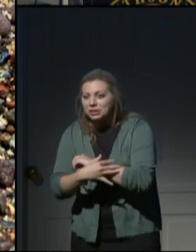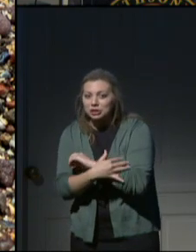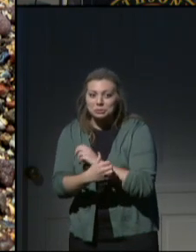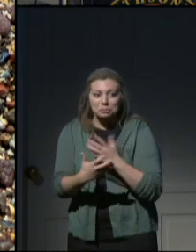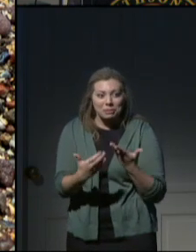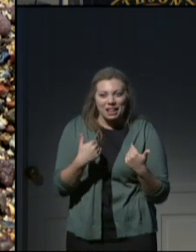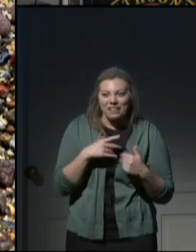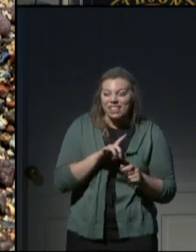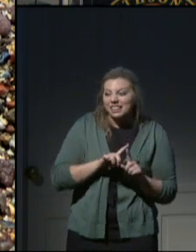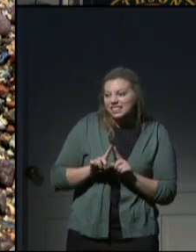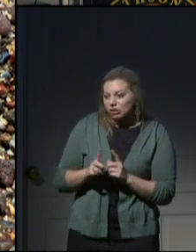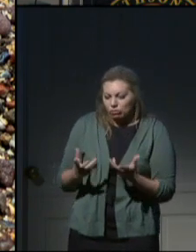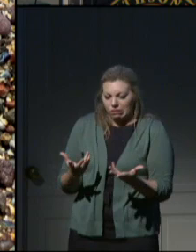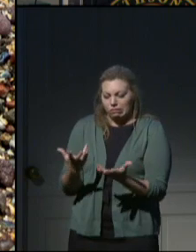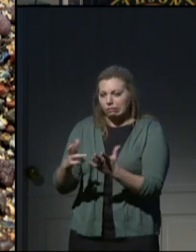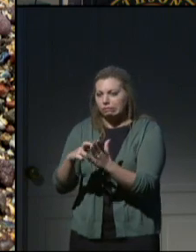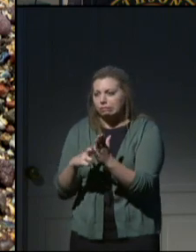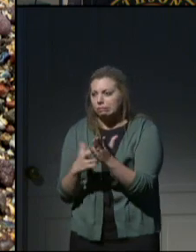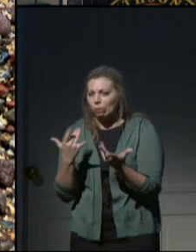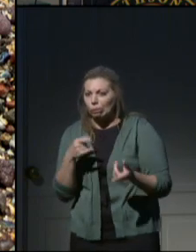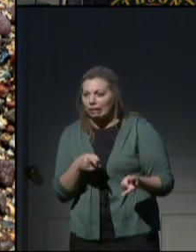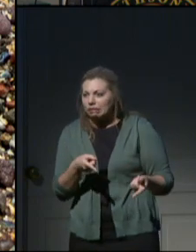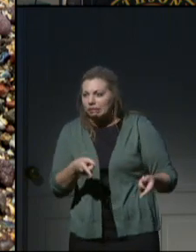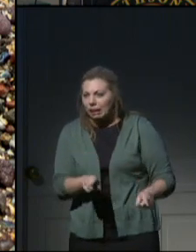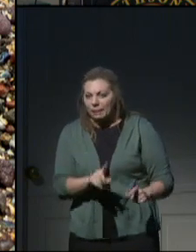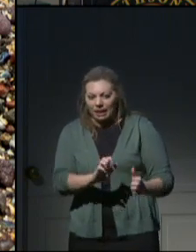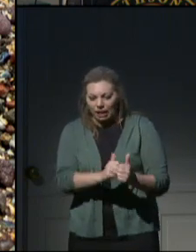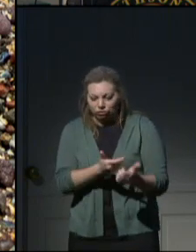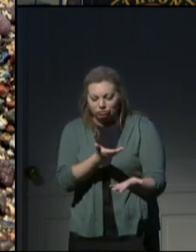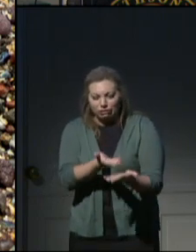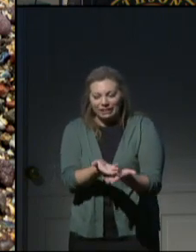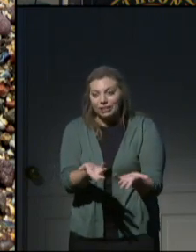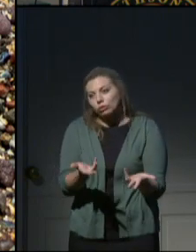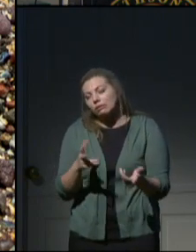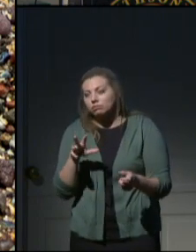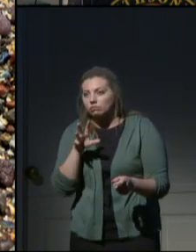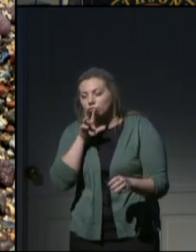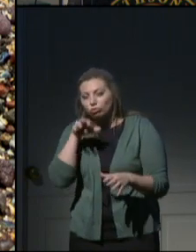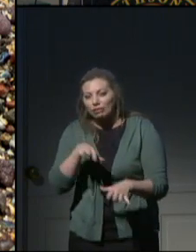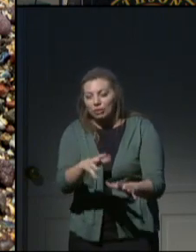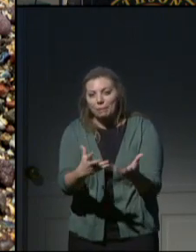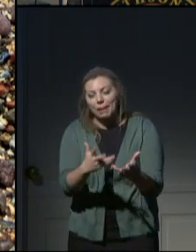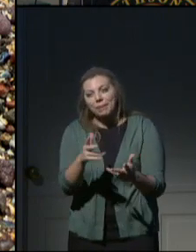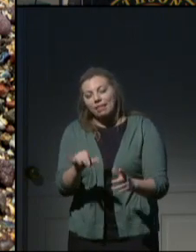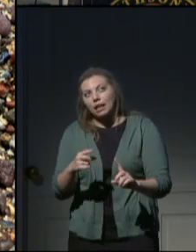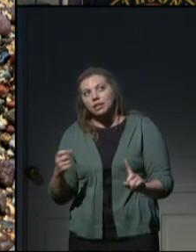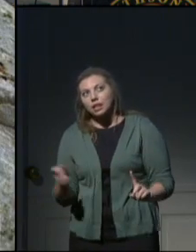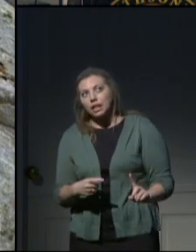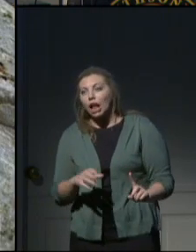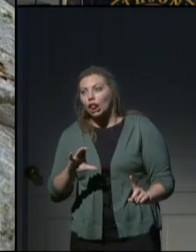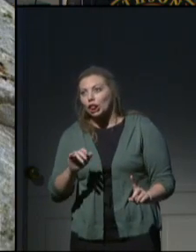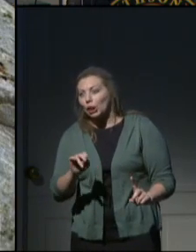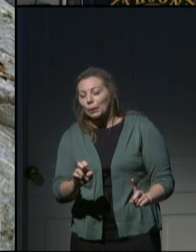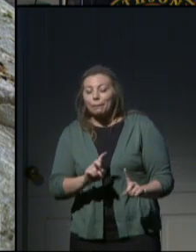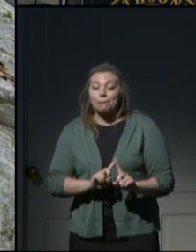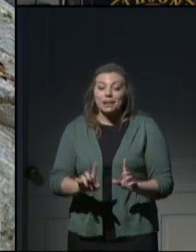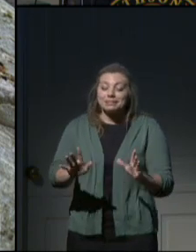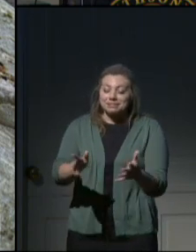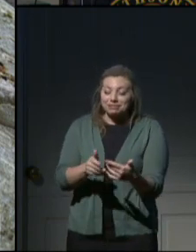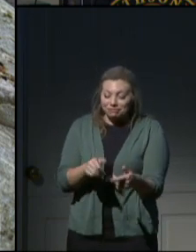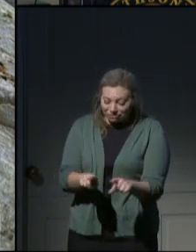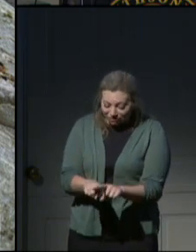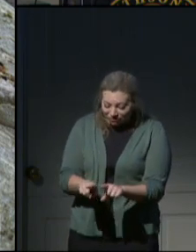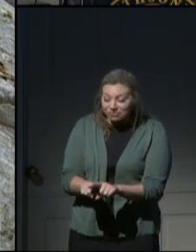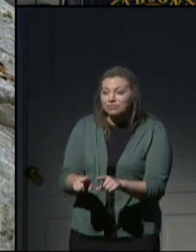might have them. What are the rules? Like, why does this stuff end up here? Well, the river might have been a giveaway. And you